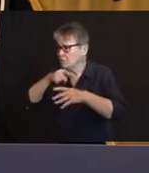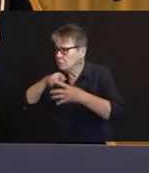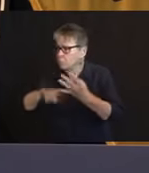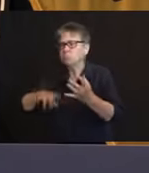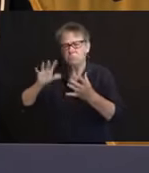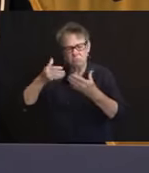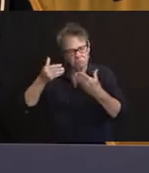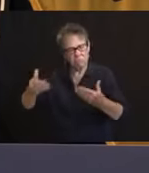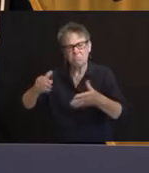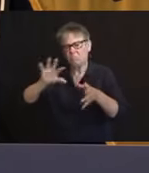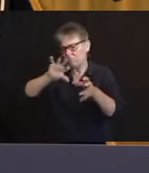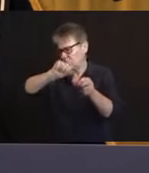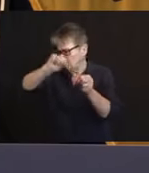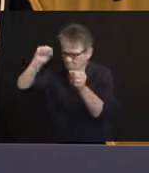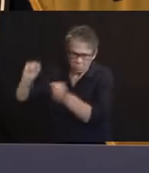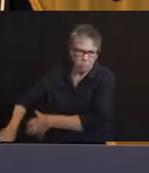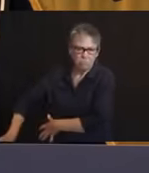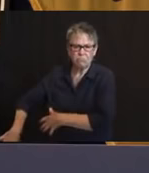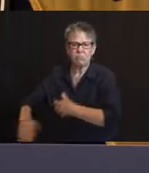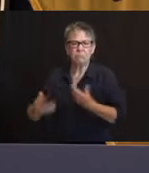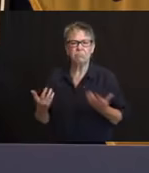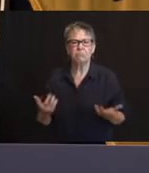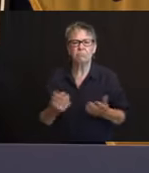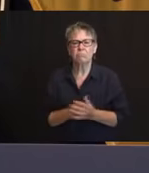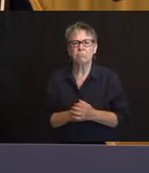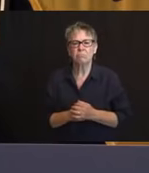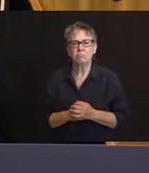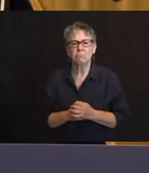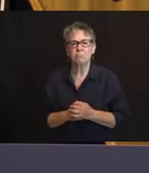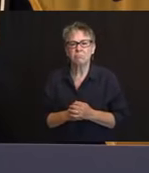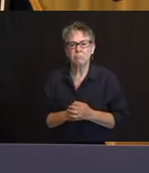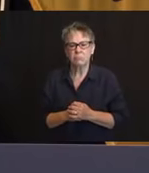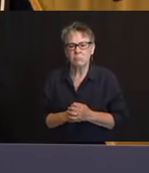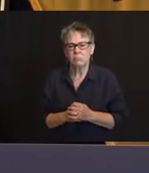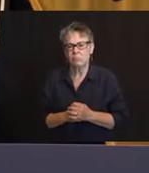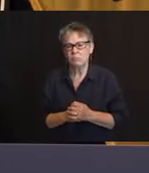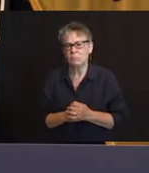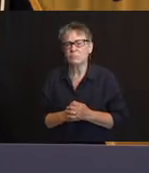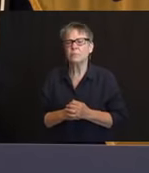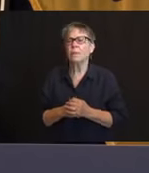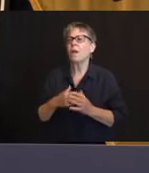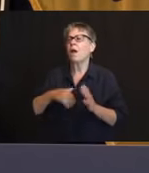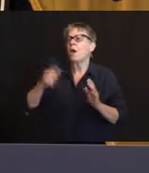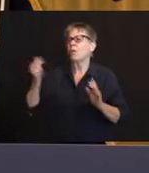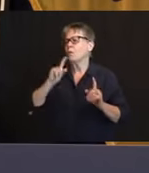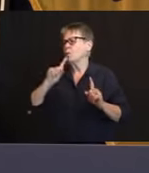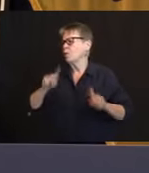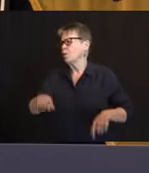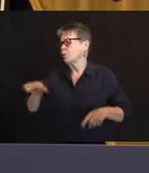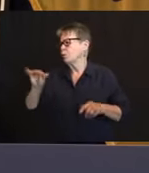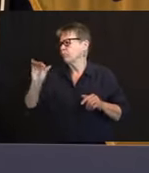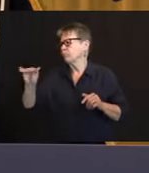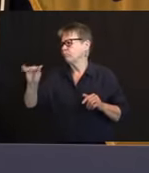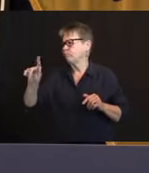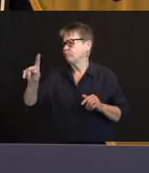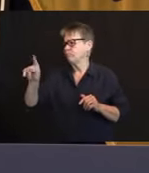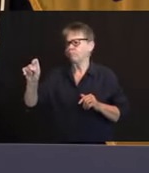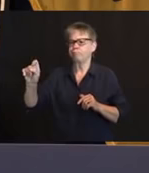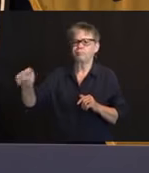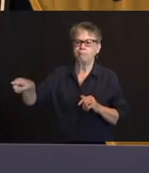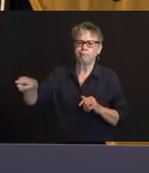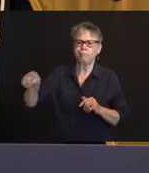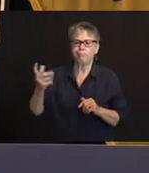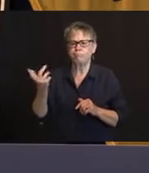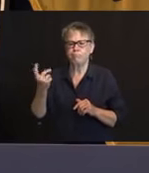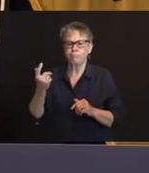good? You just got the camera today. No questions. Ashley, how are you? Good, how are you? Nice to see you. So some quick clarification on the new